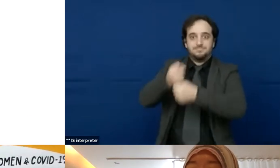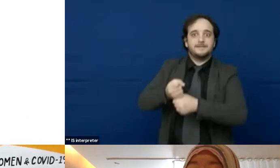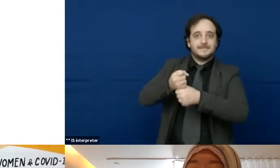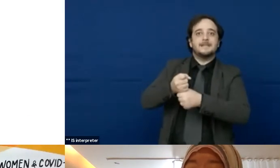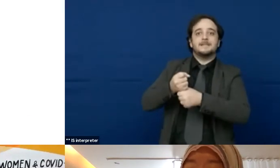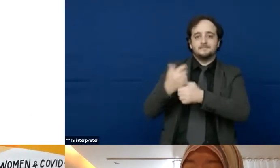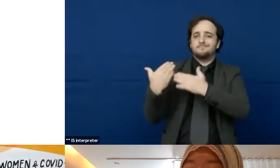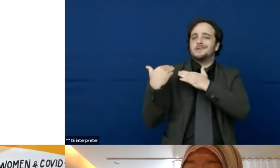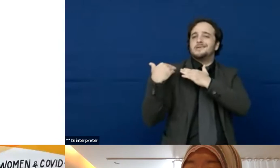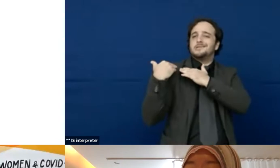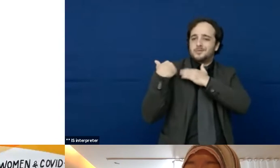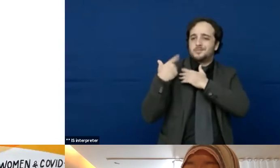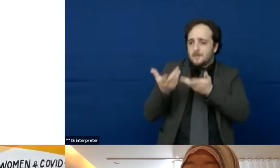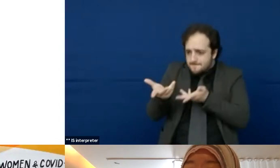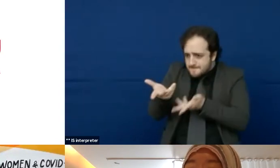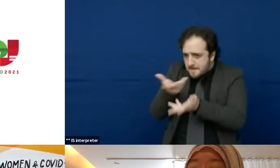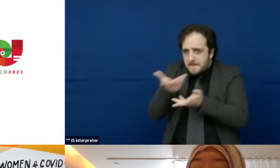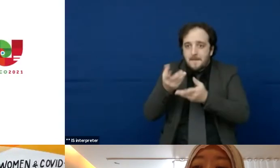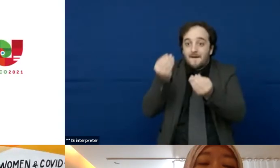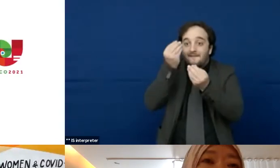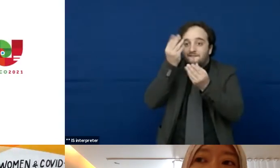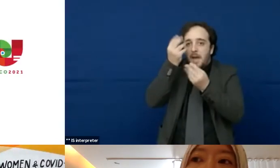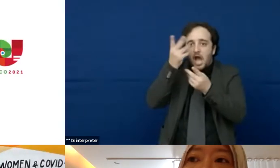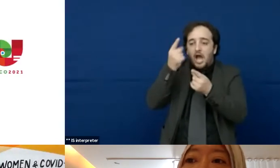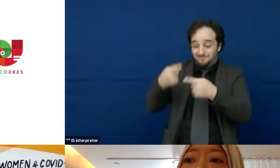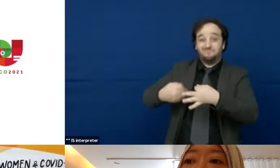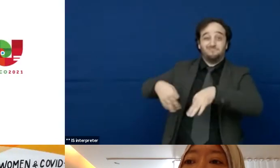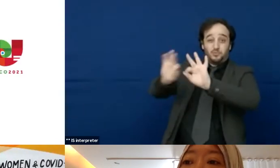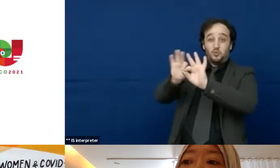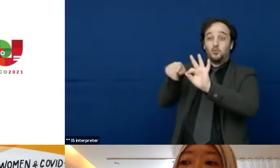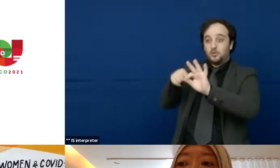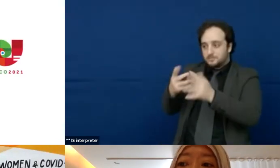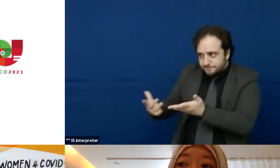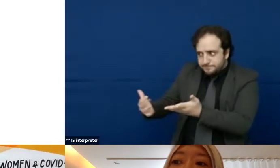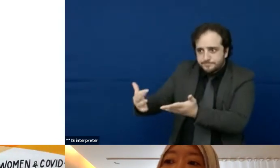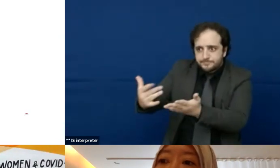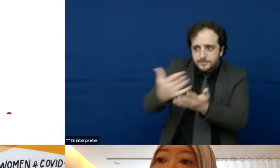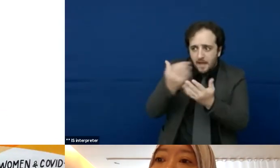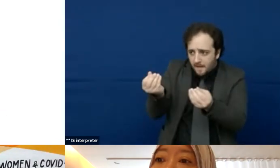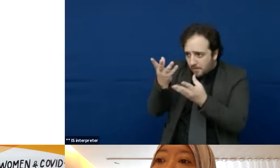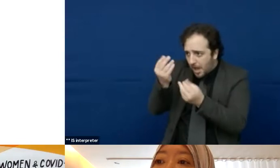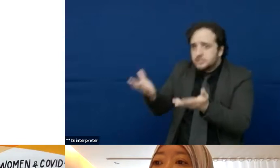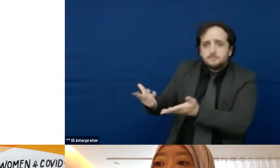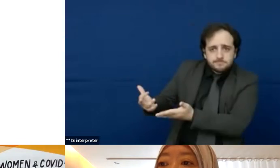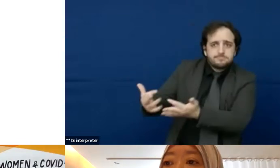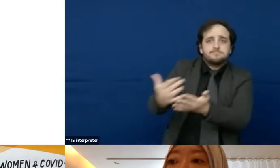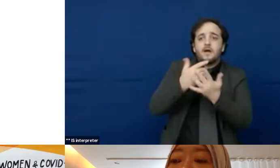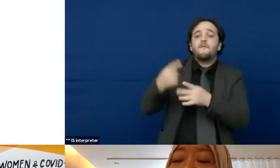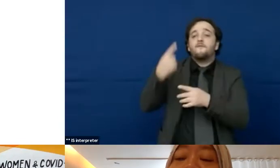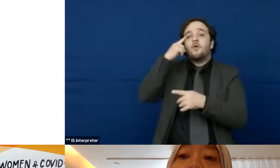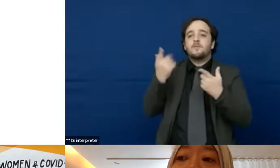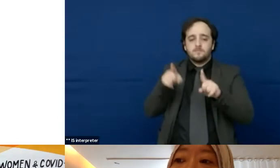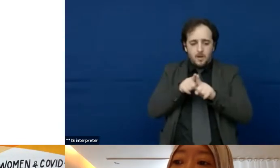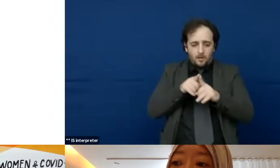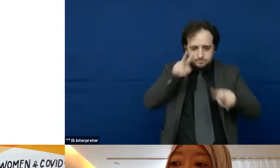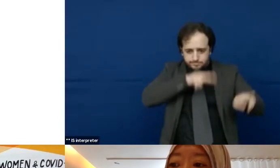cities and spaces developed and operated to be safe for women and girls